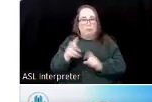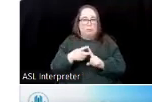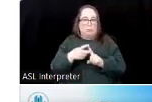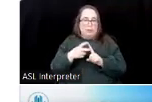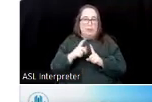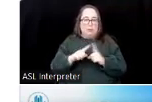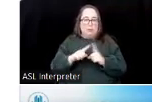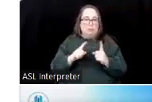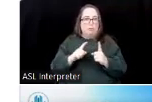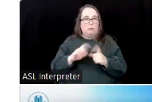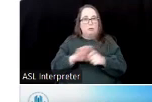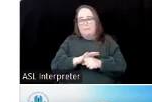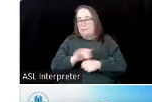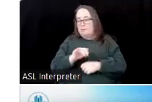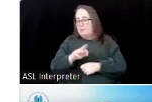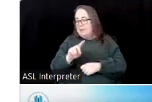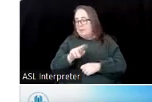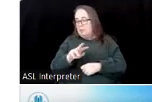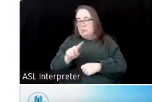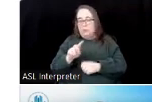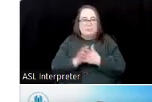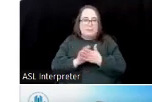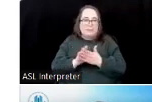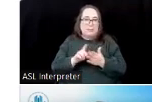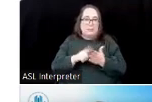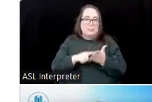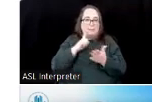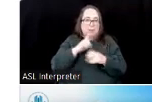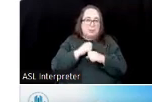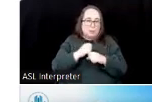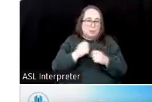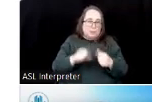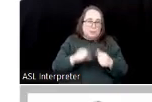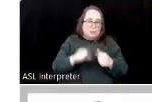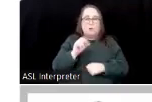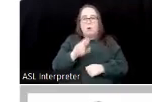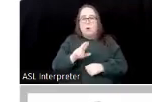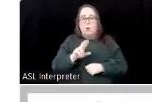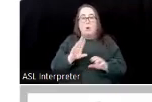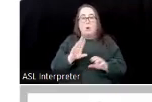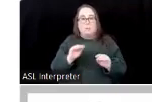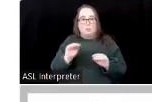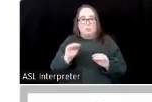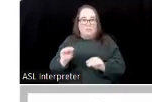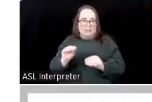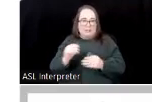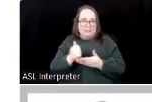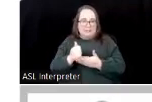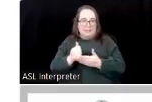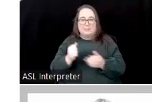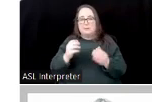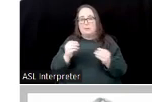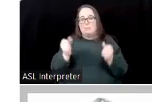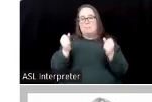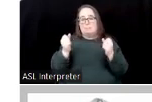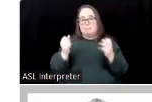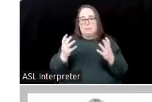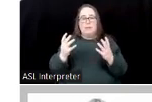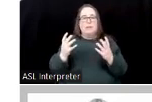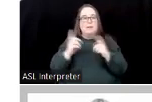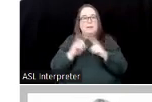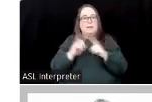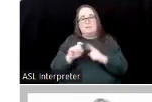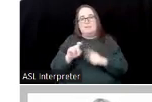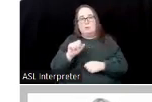landlord incentives, as well as to pay for things like security deposits or move-in assistance. And so many of the kind of tools